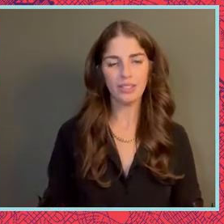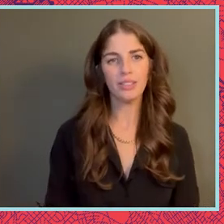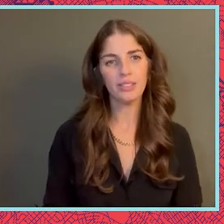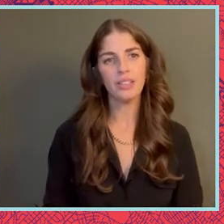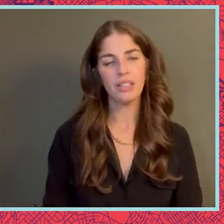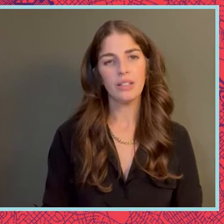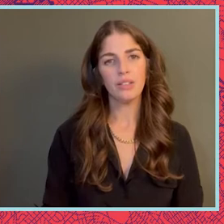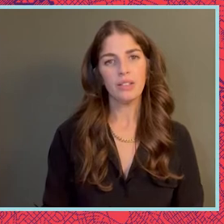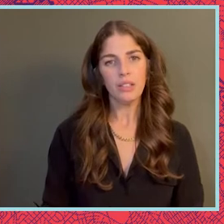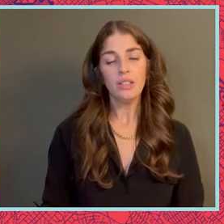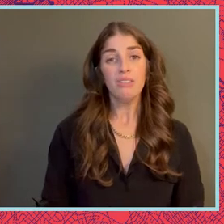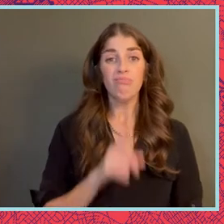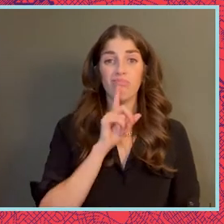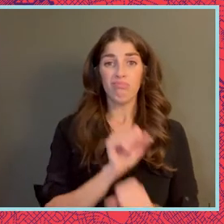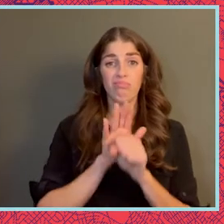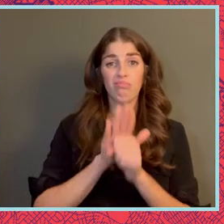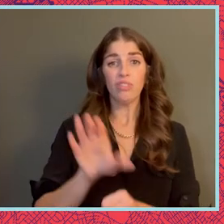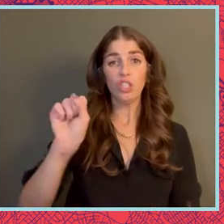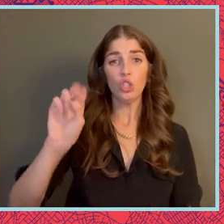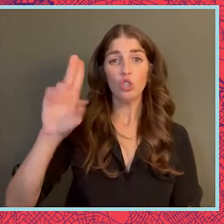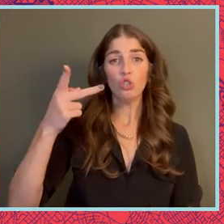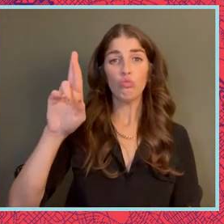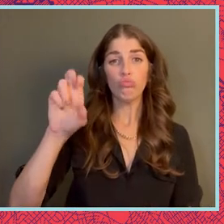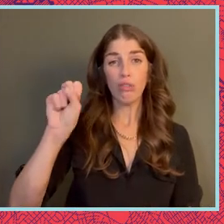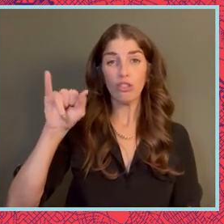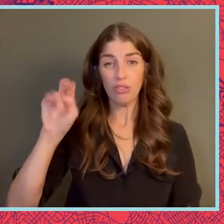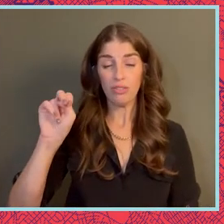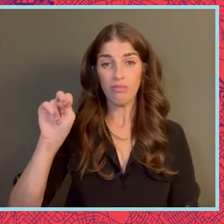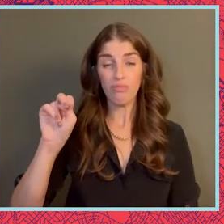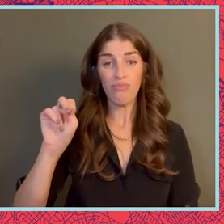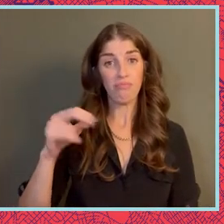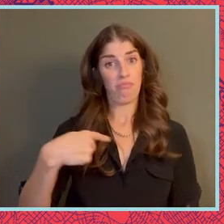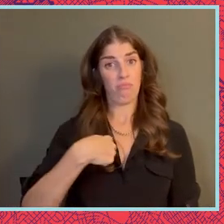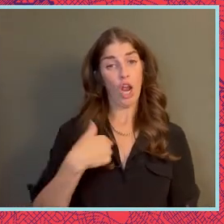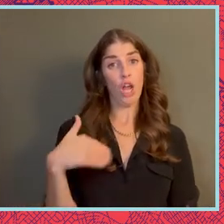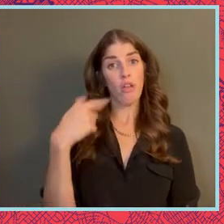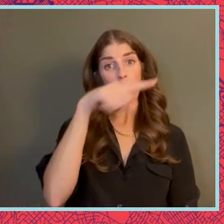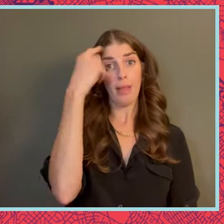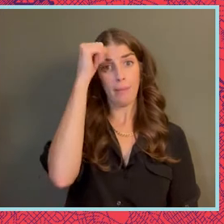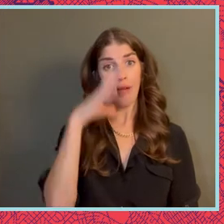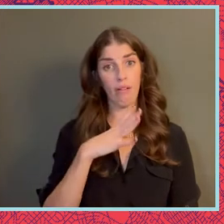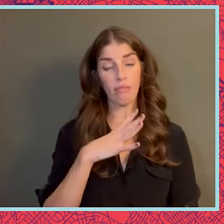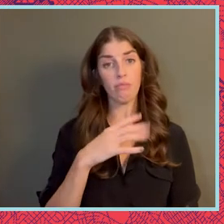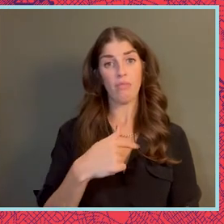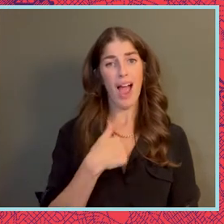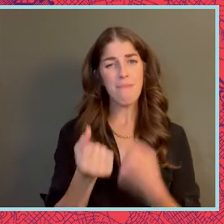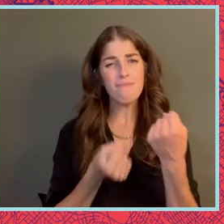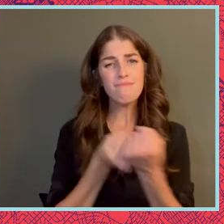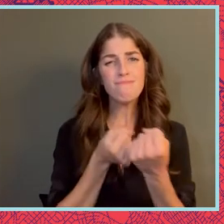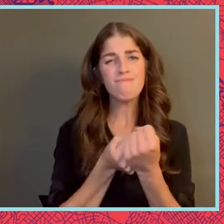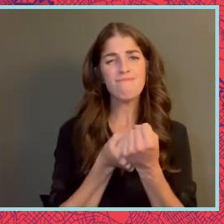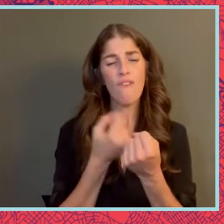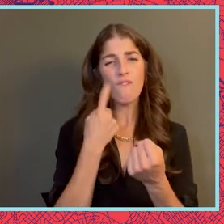But it's truly suppression when you're advocating as a young Black male like me